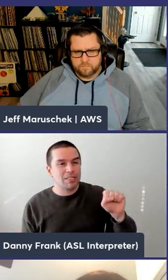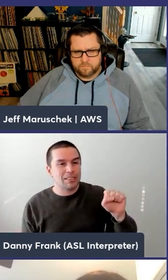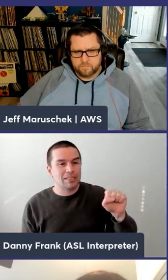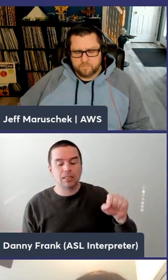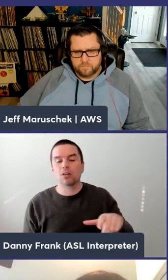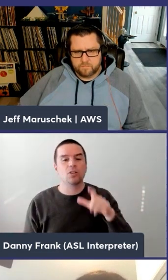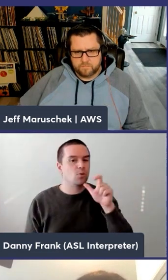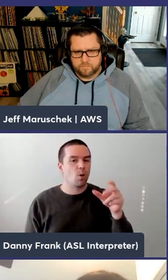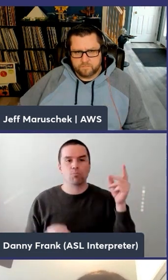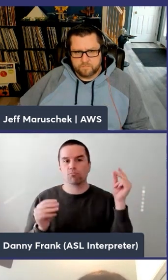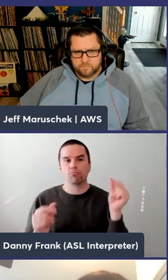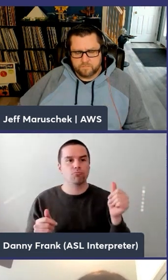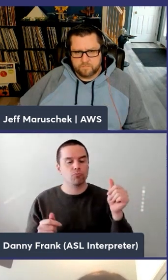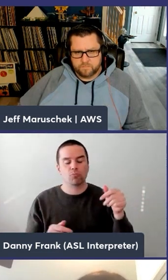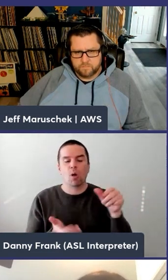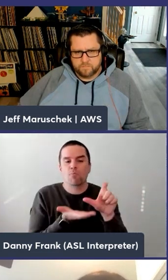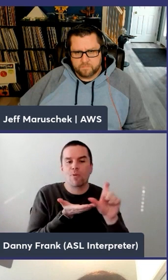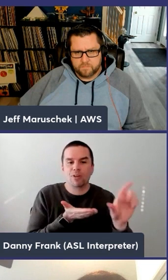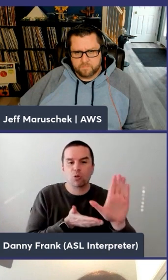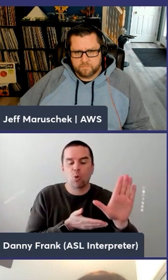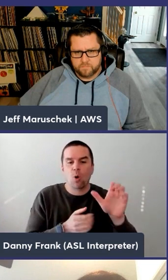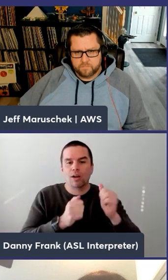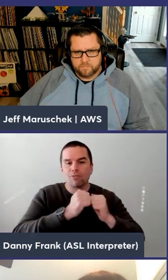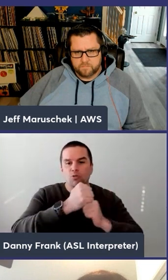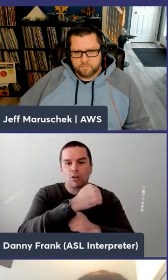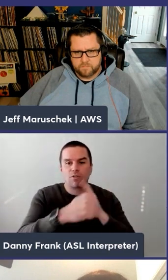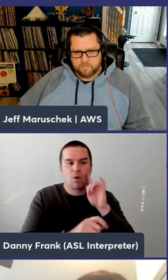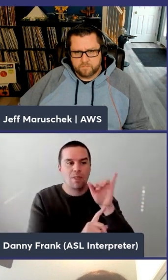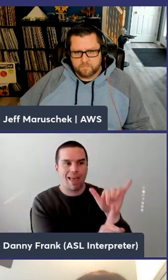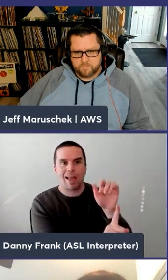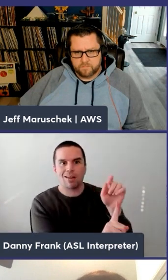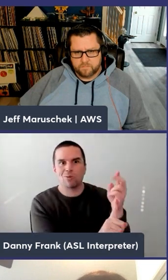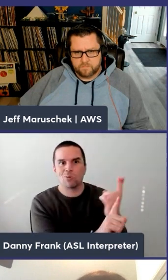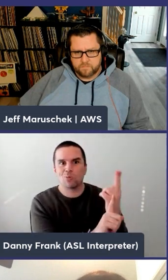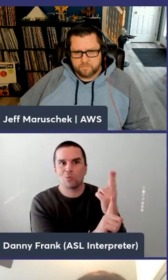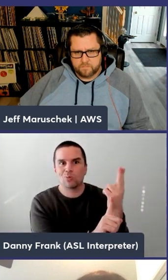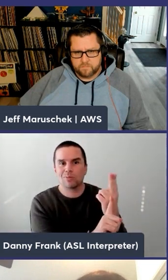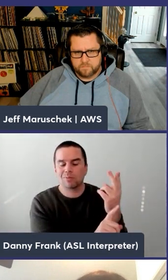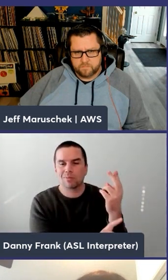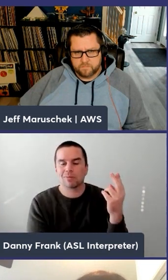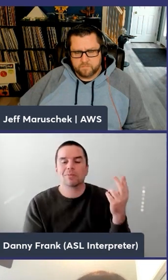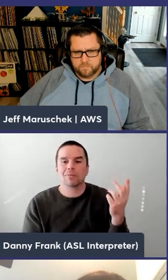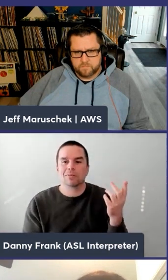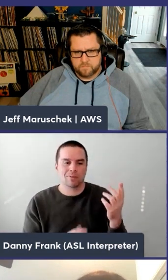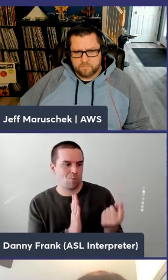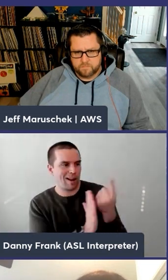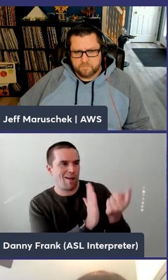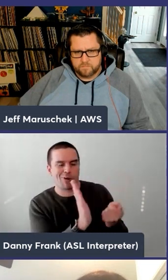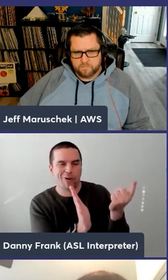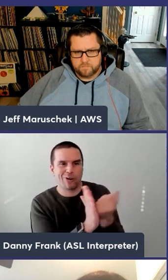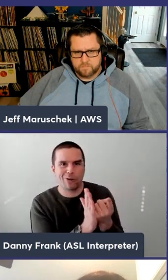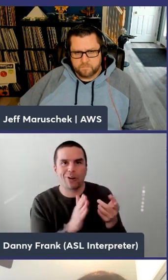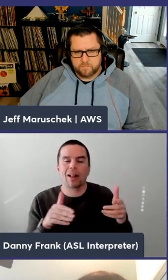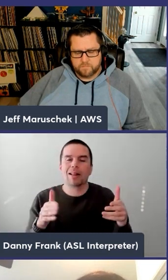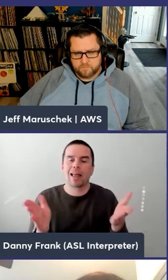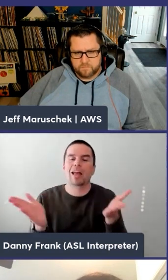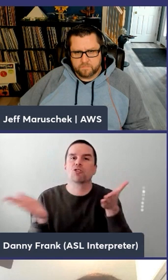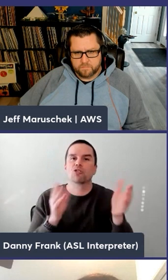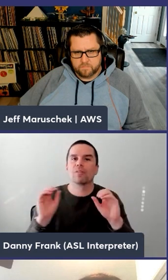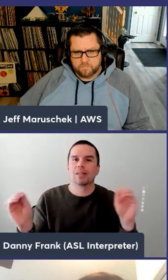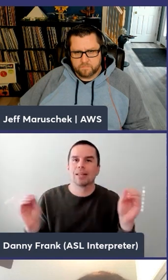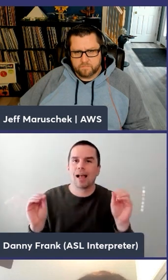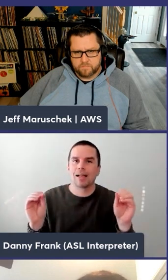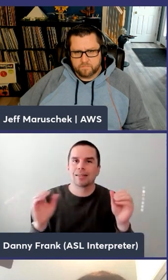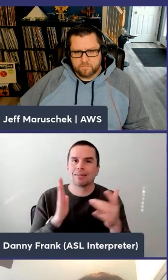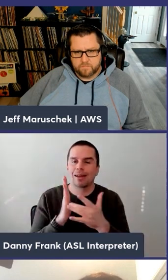infrastructure just for that specific use case that might be only an hour. Let serverless technologies do that for you